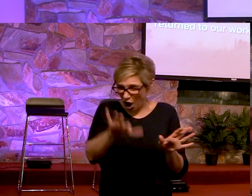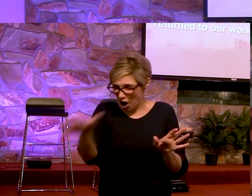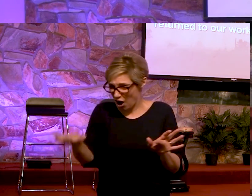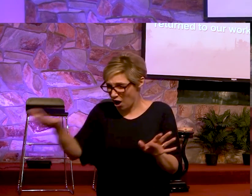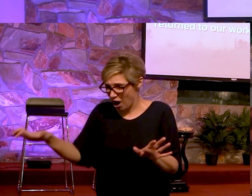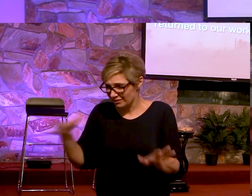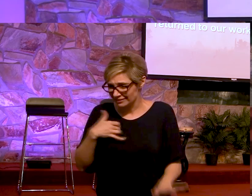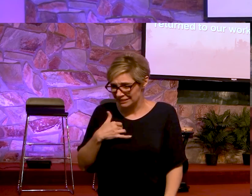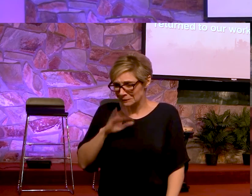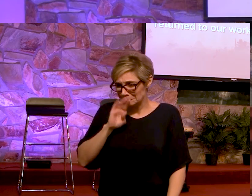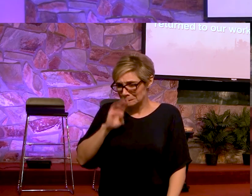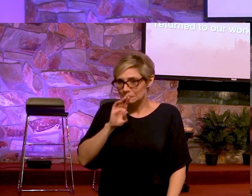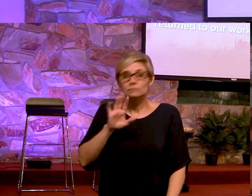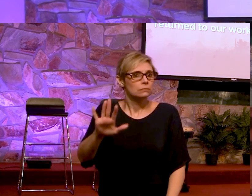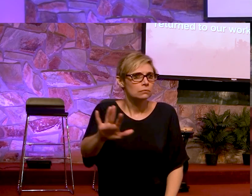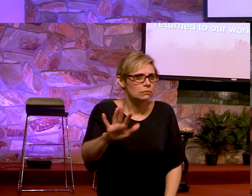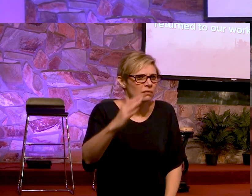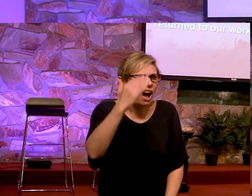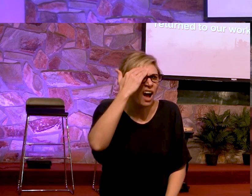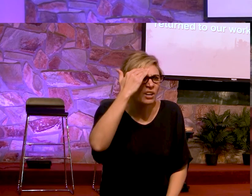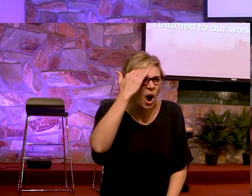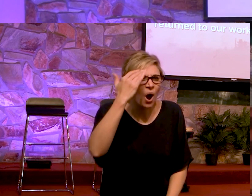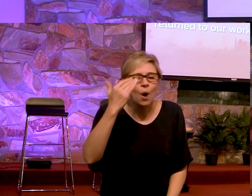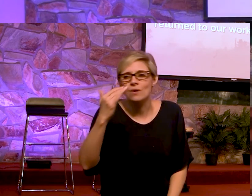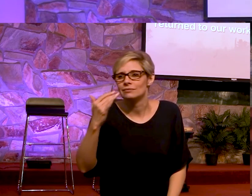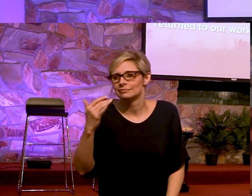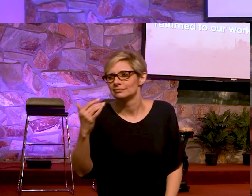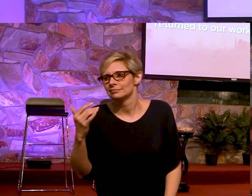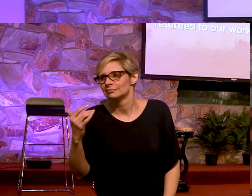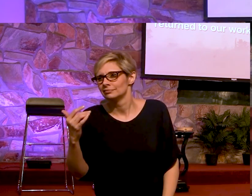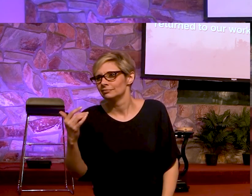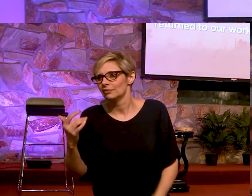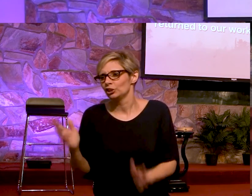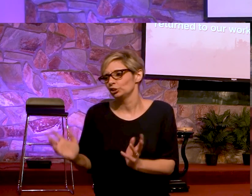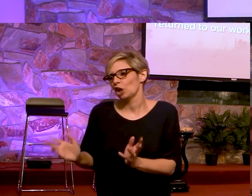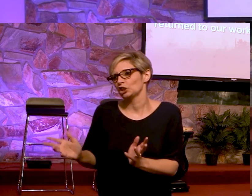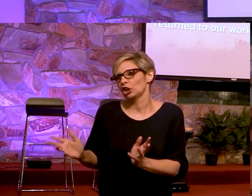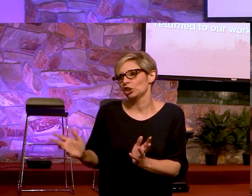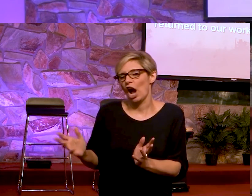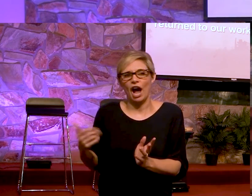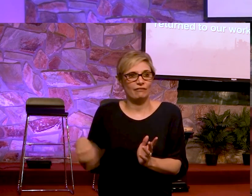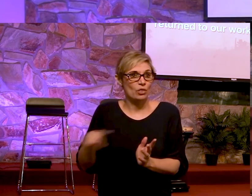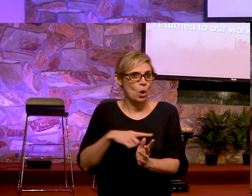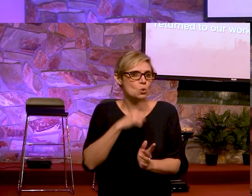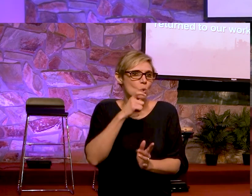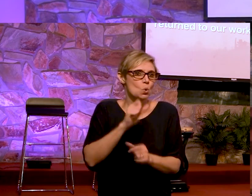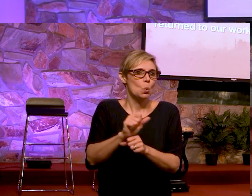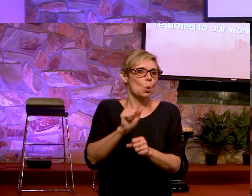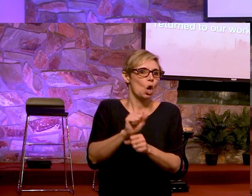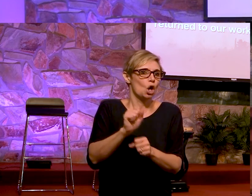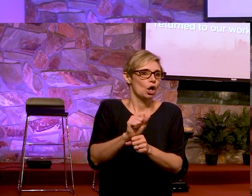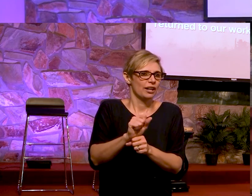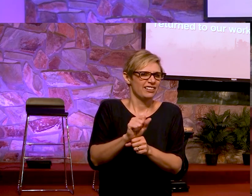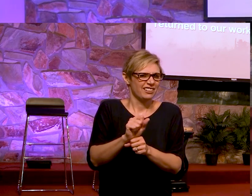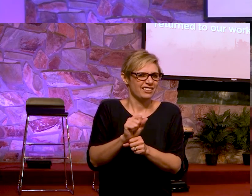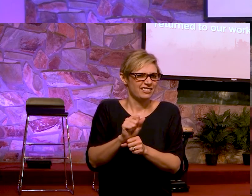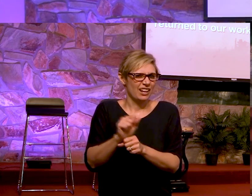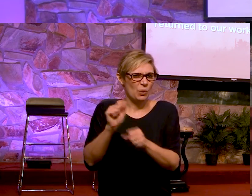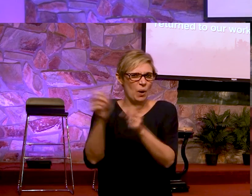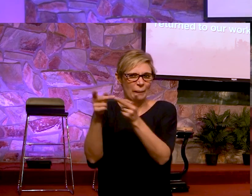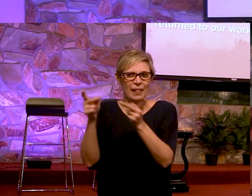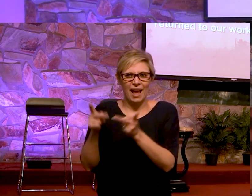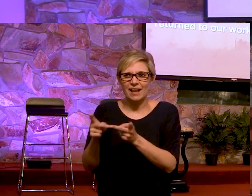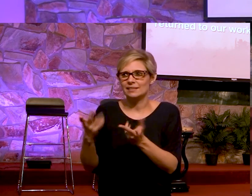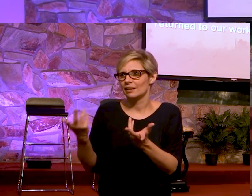and the rubble. I know how it is around the water cooler. When you sit there, for those of you who work, you probably can